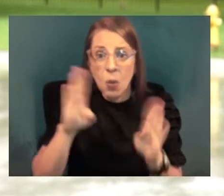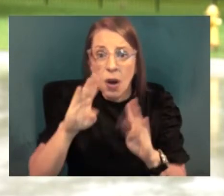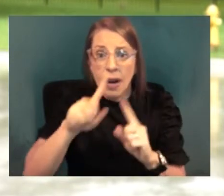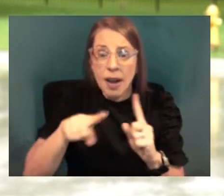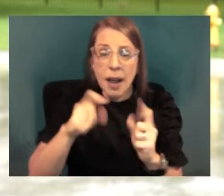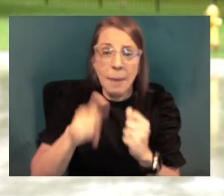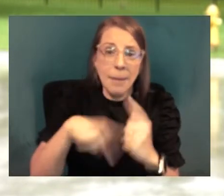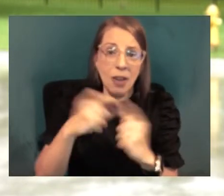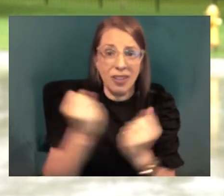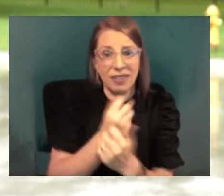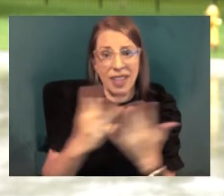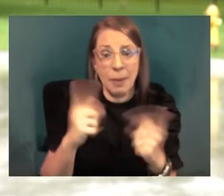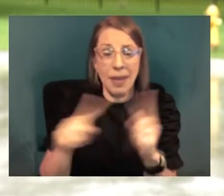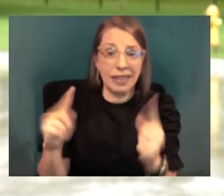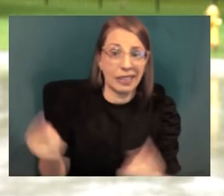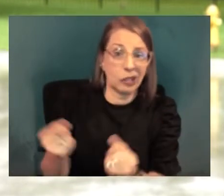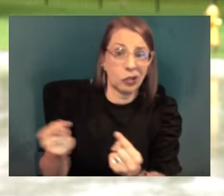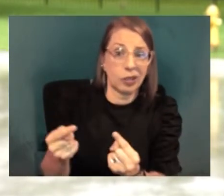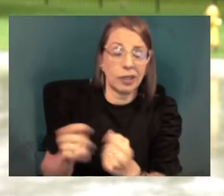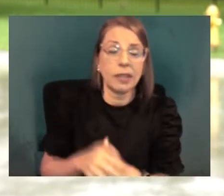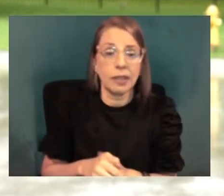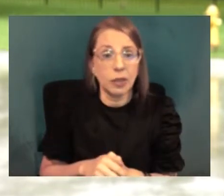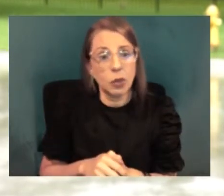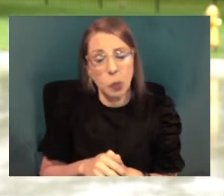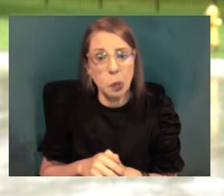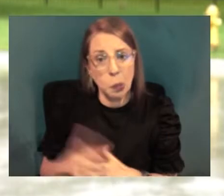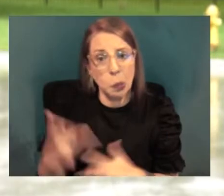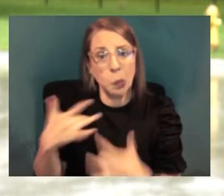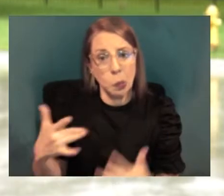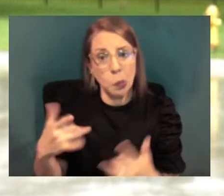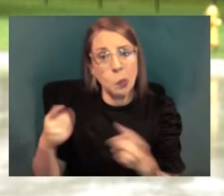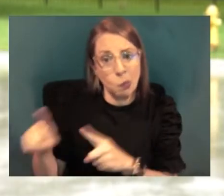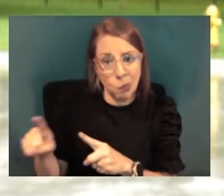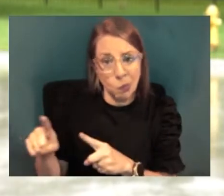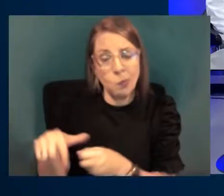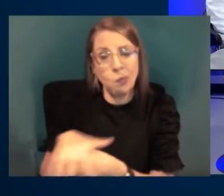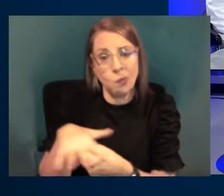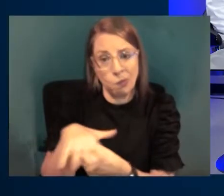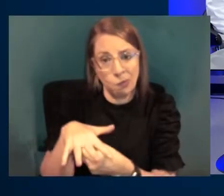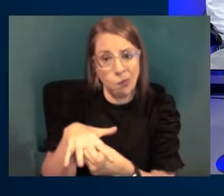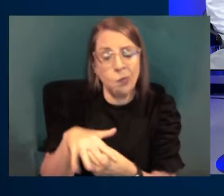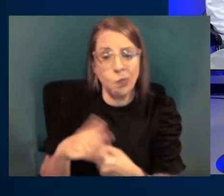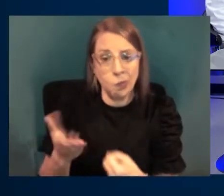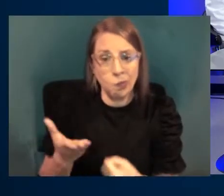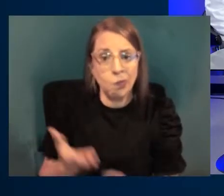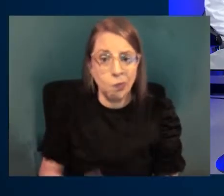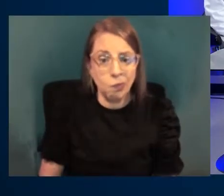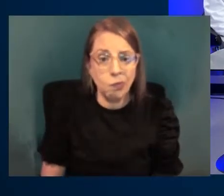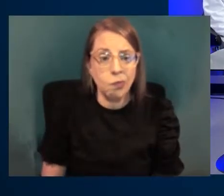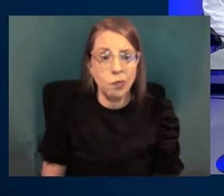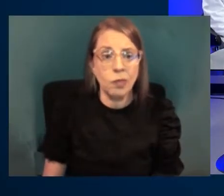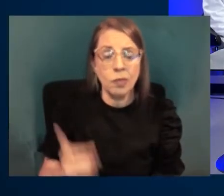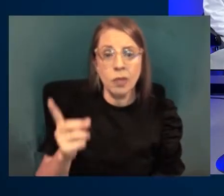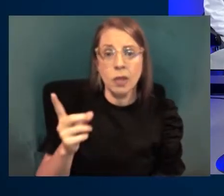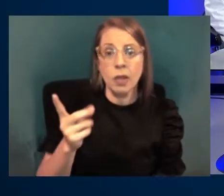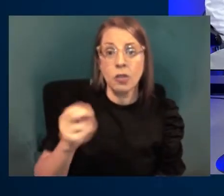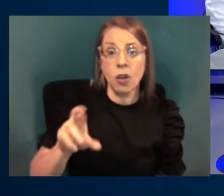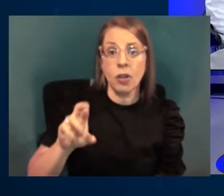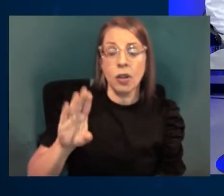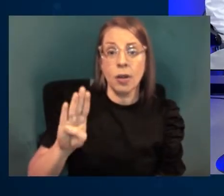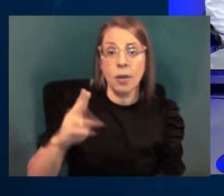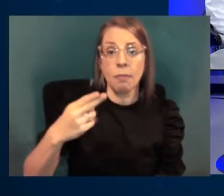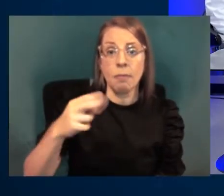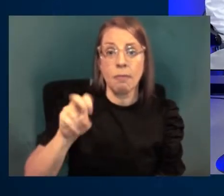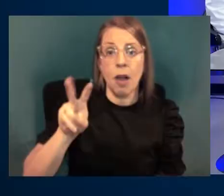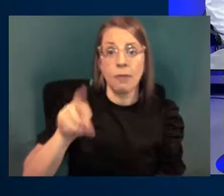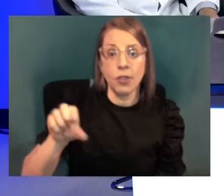injuries are, like I said, the most common thing we see here locally. So Dr. Dhaval Bhavsar, who is the director of our burn unit, is here.